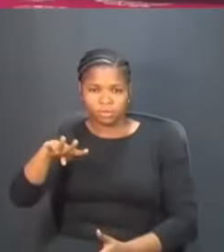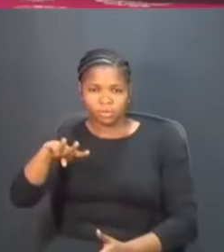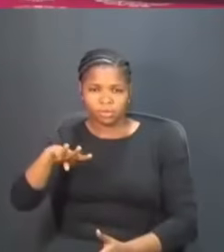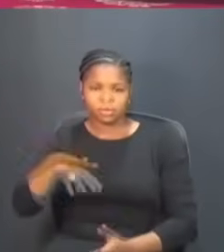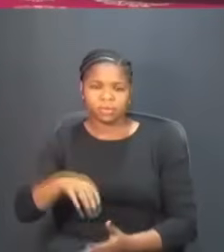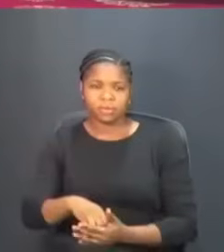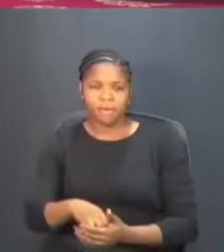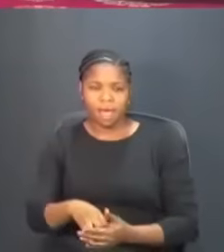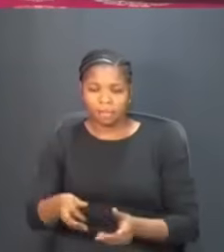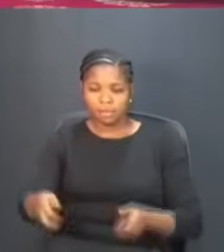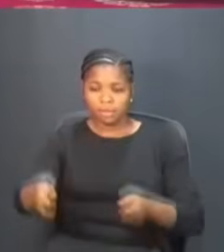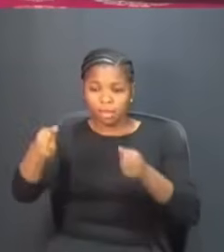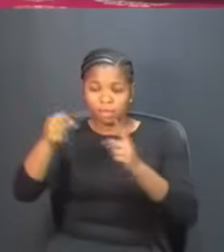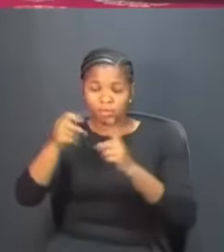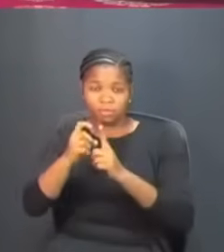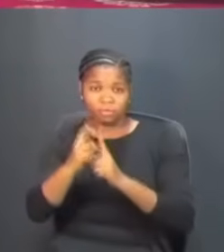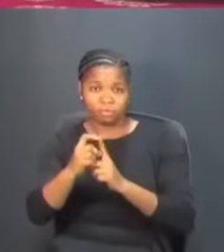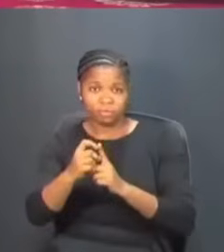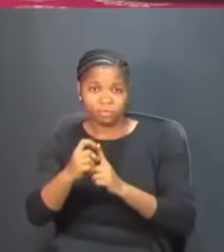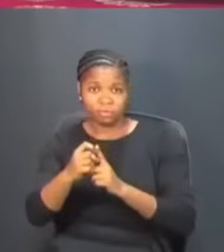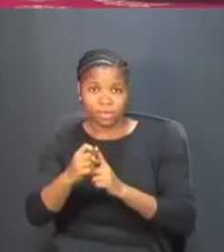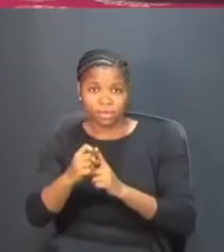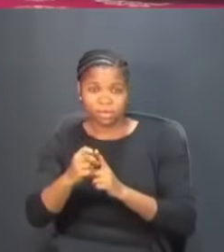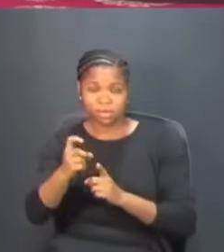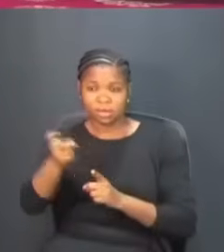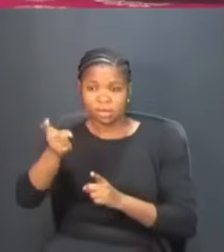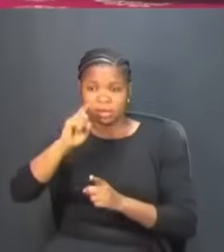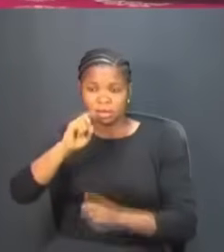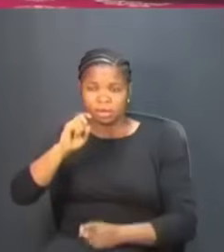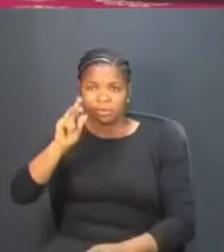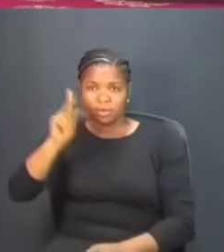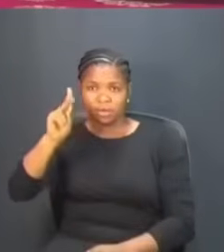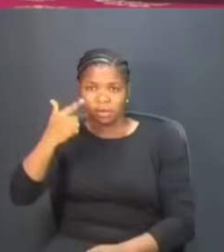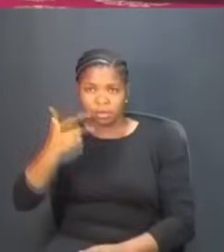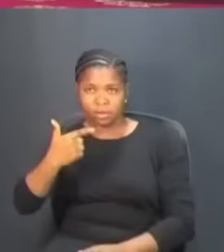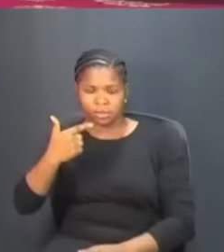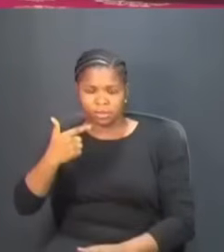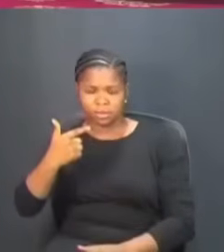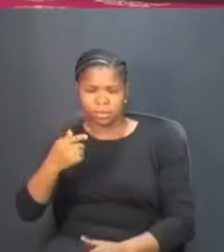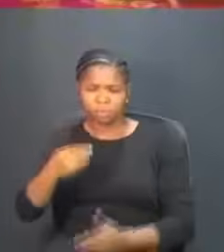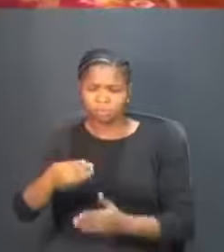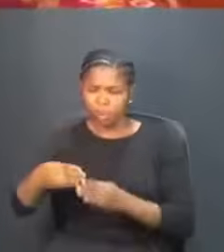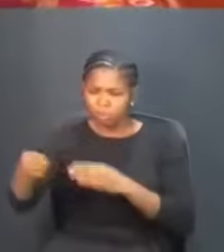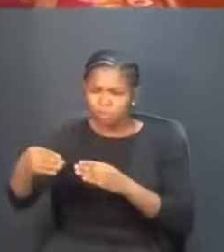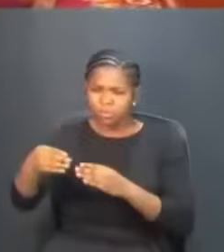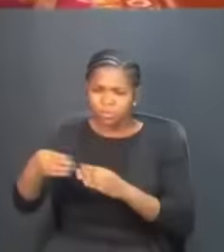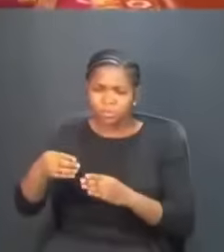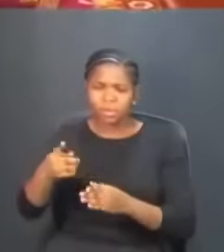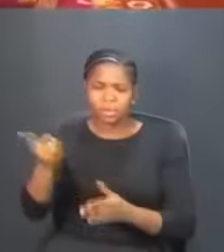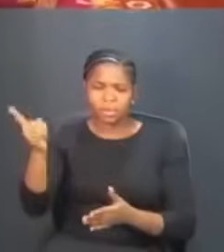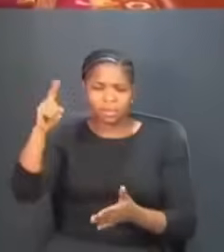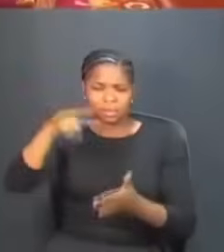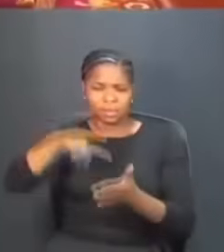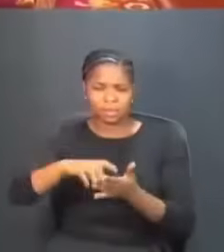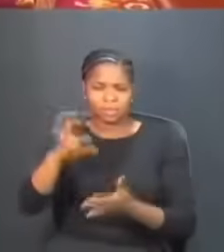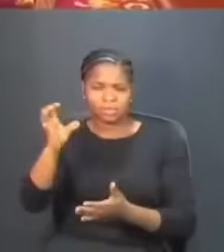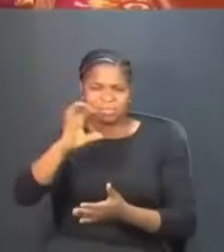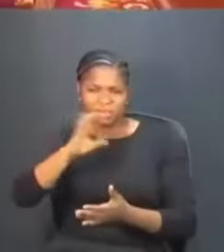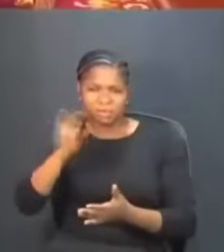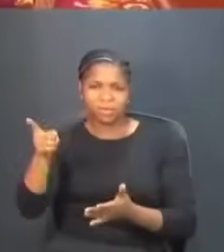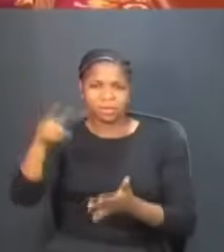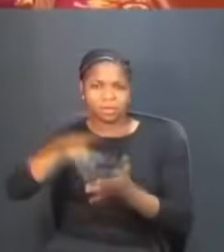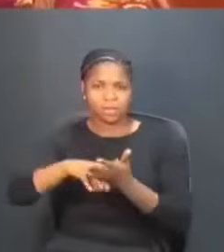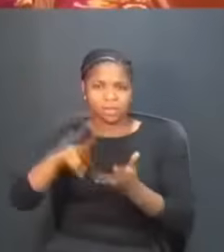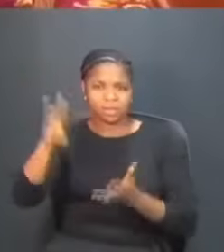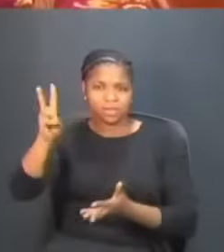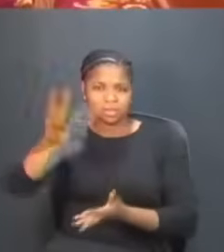kg, was sold at 1,600. Even maize, 1,500, 1,600. And today it's around 300,